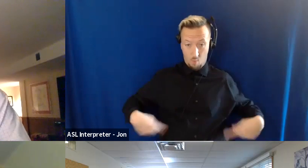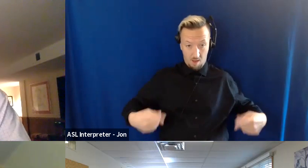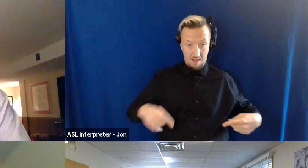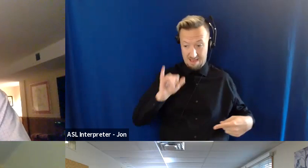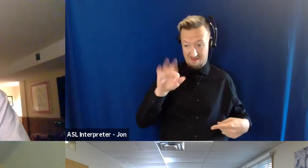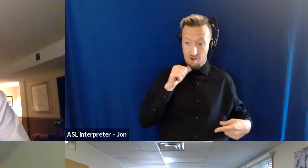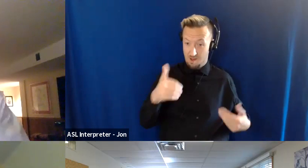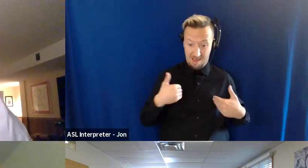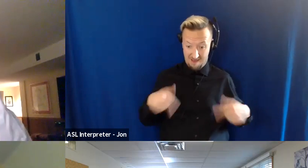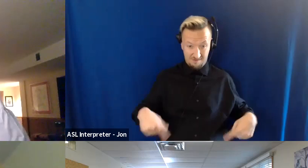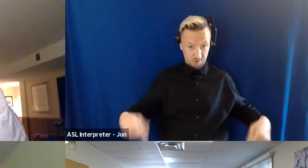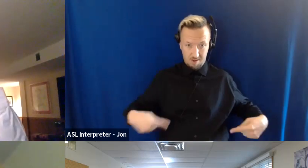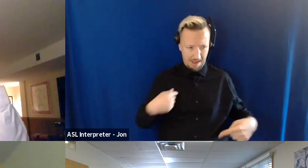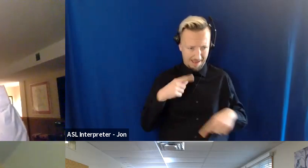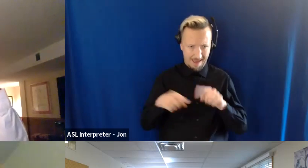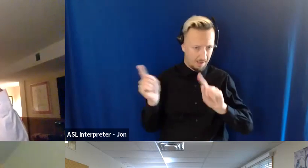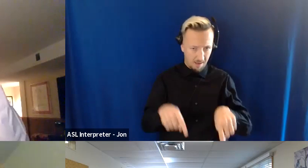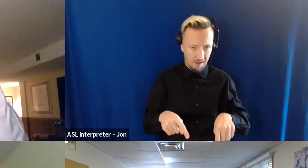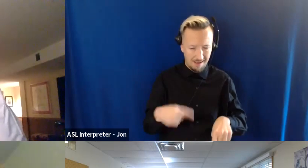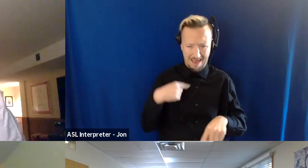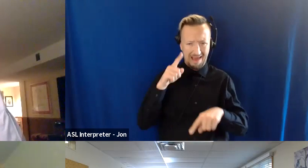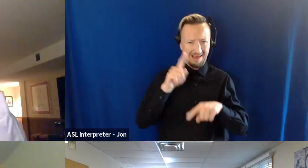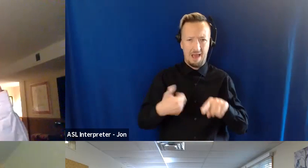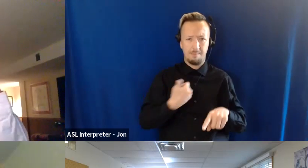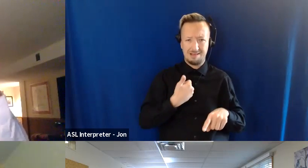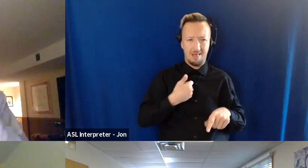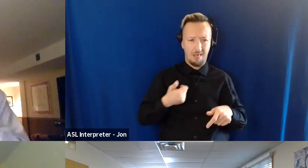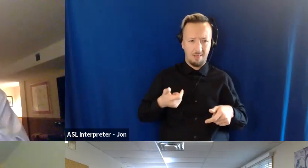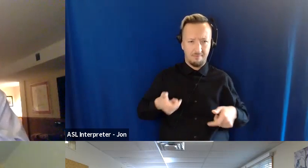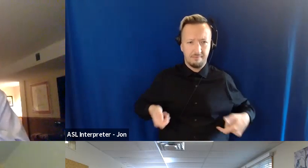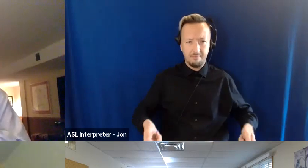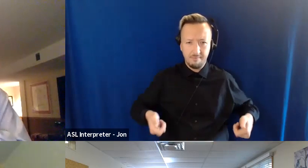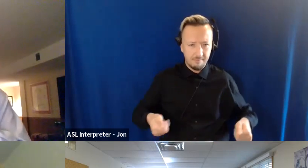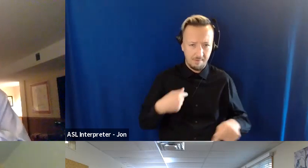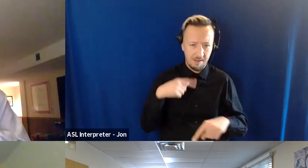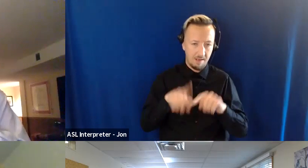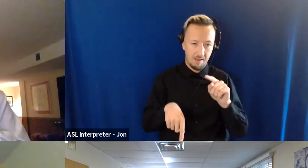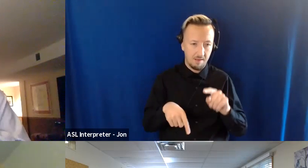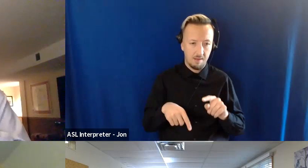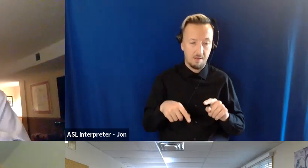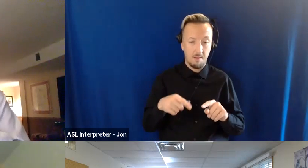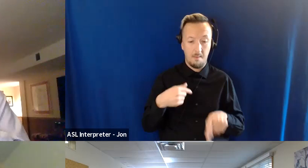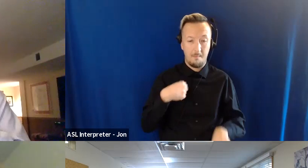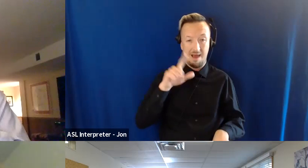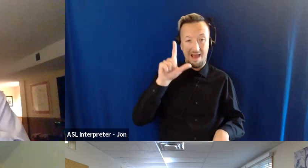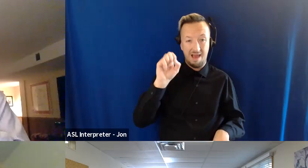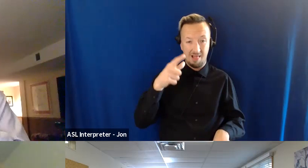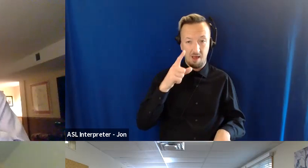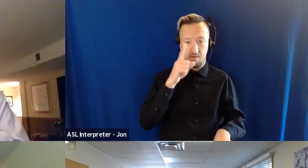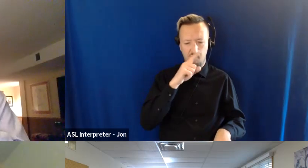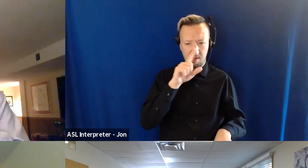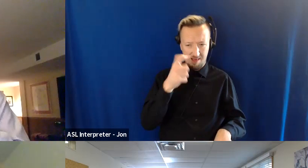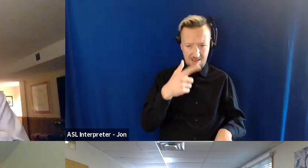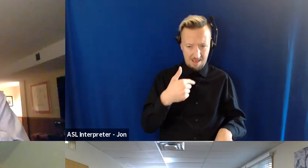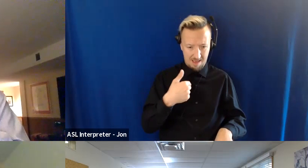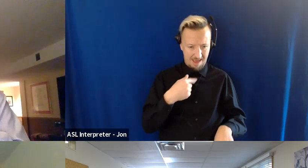wouldn't be here. I wouldn't be able to push myself around just like Ian does. And if it weren't for my prosthetic, I wouldn't be able to get